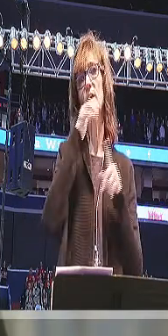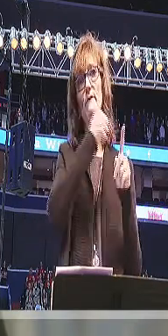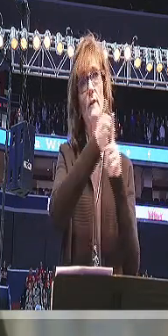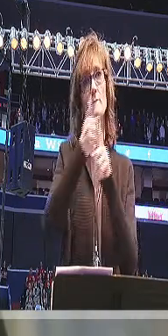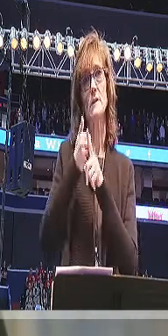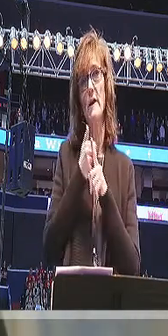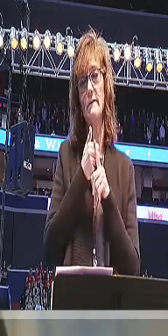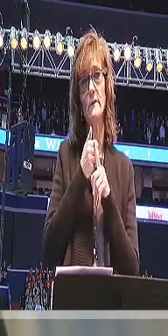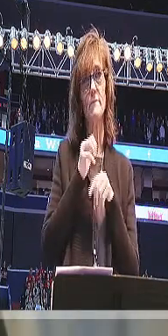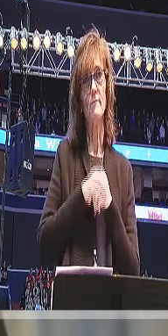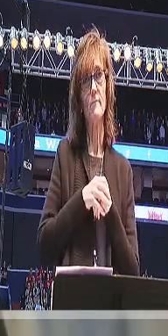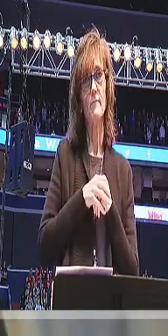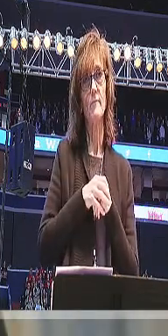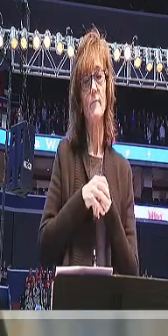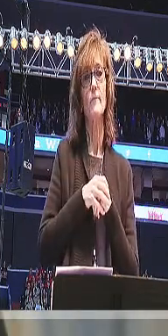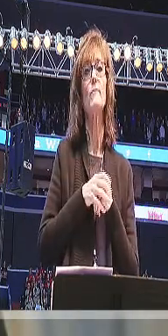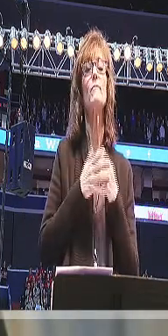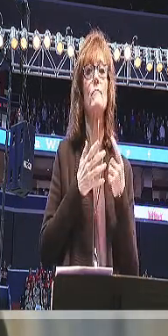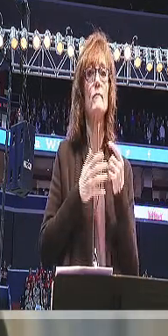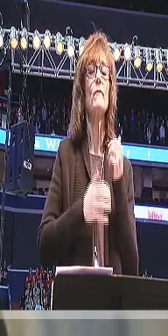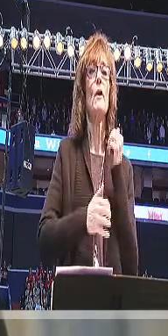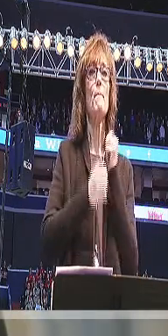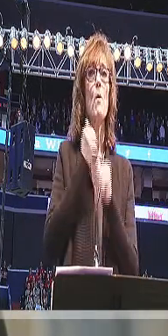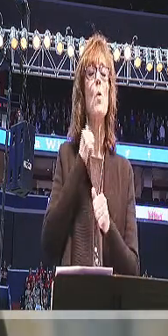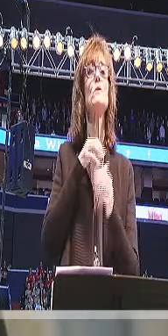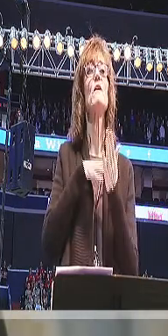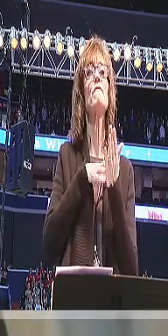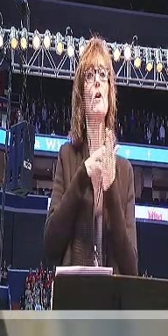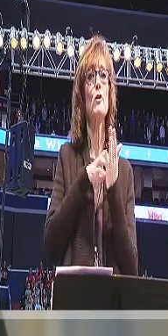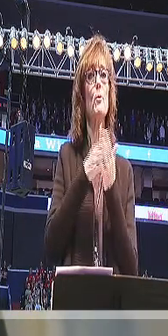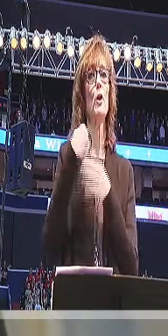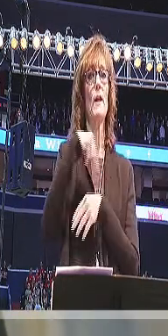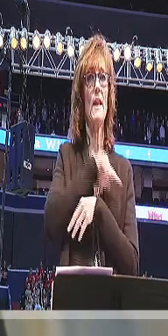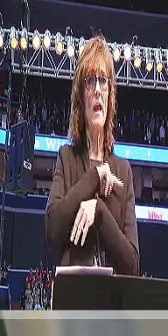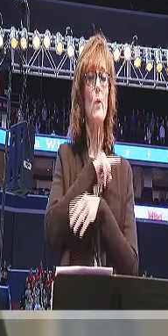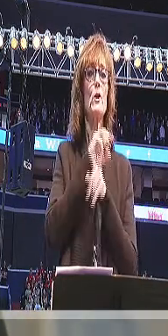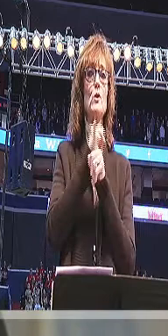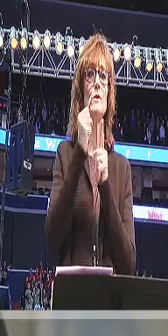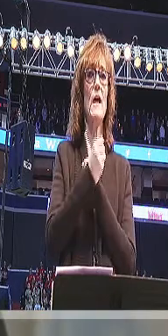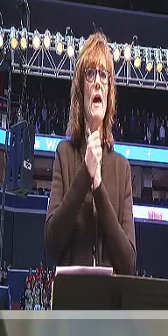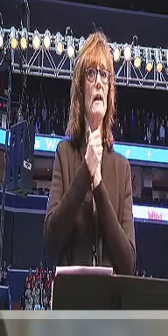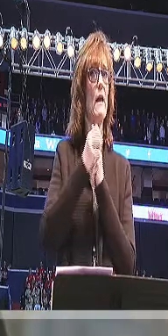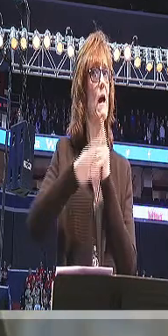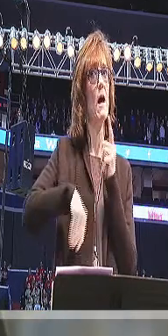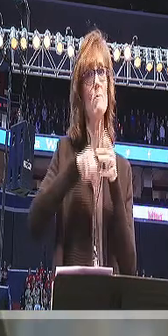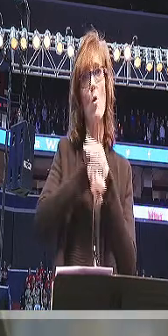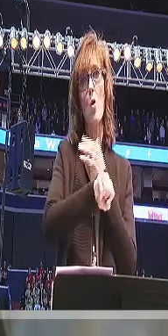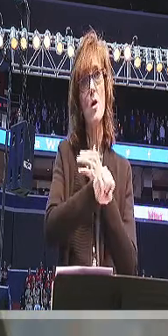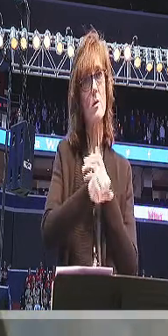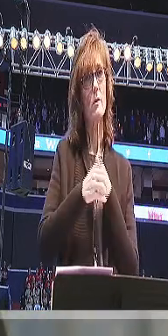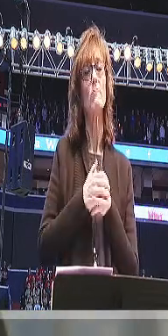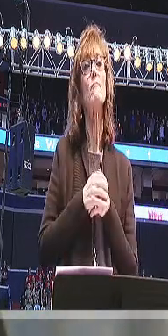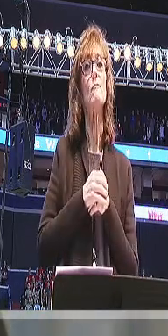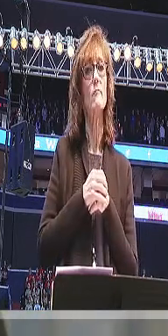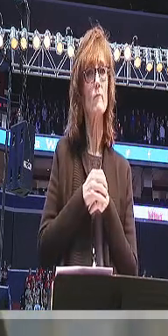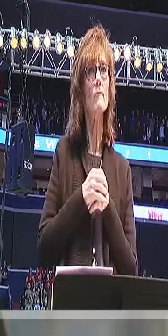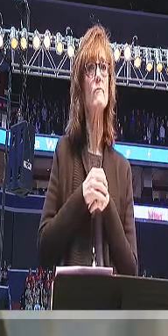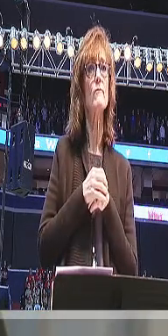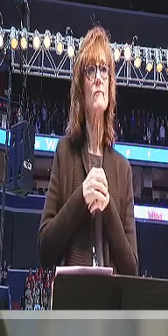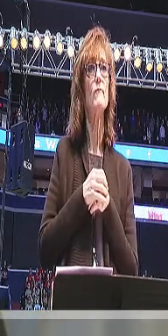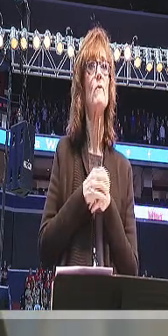themselves, the most vulnerable in our society, the unborn. In September